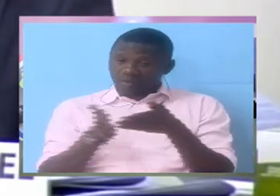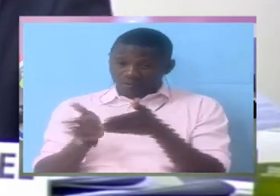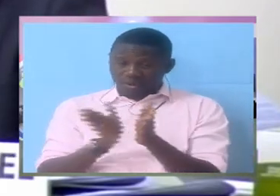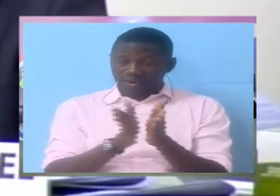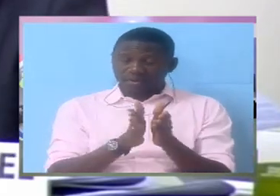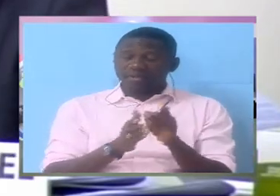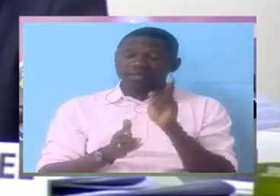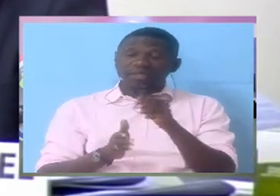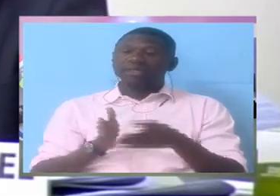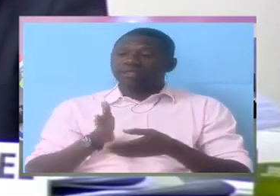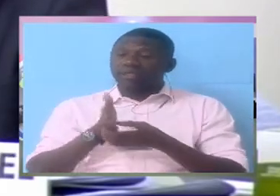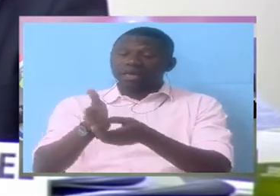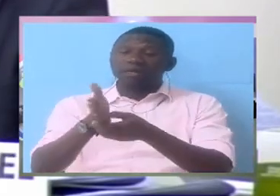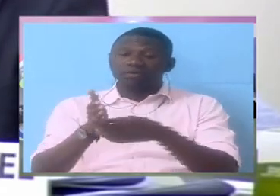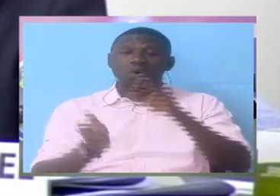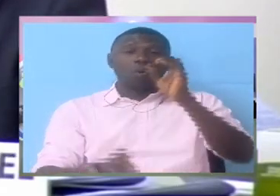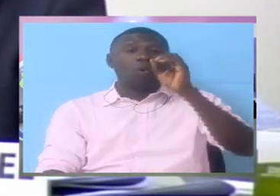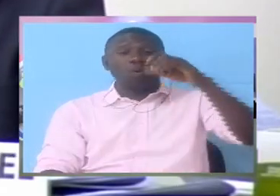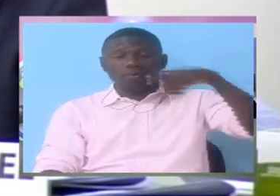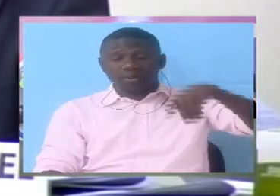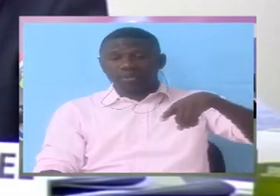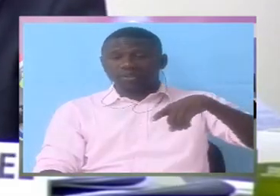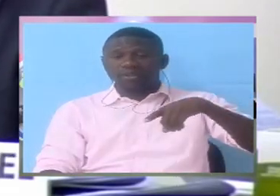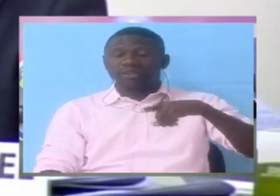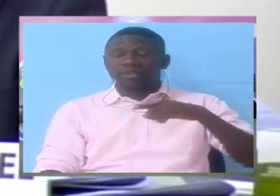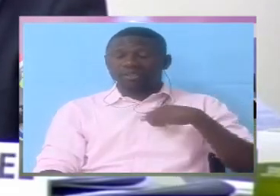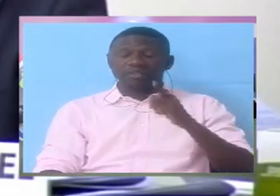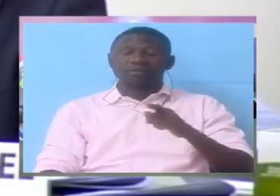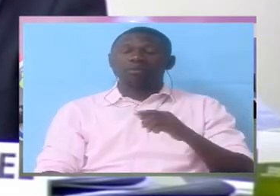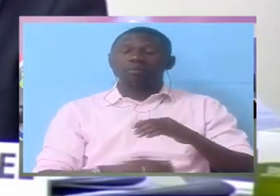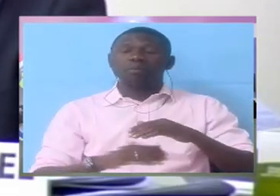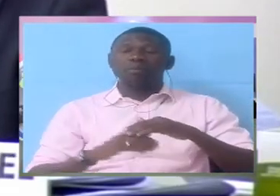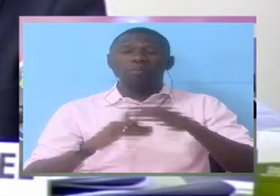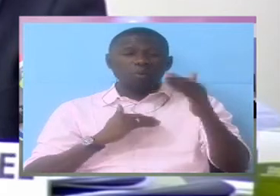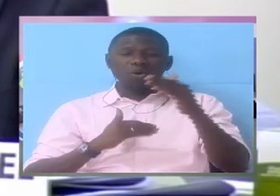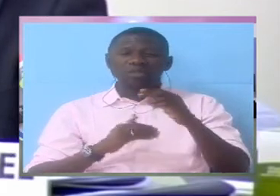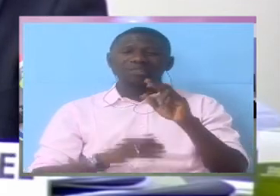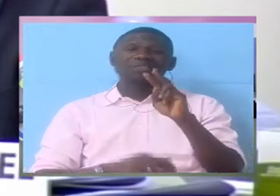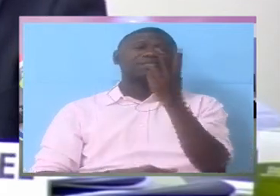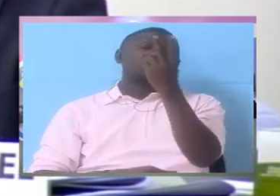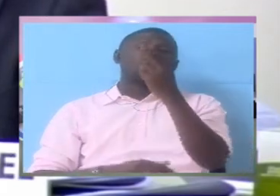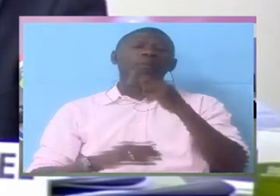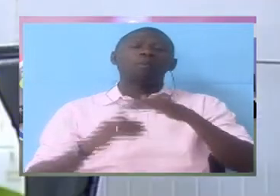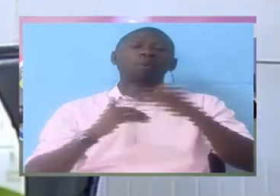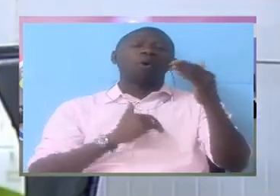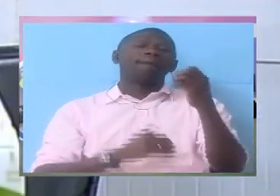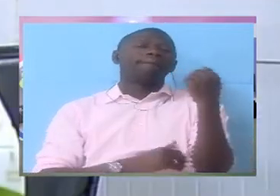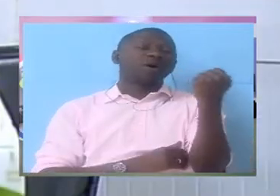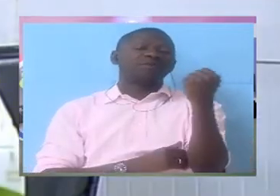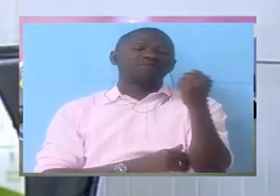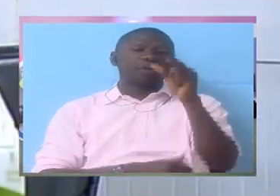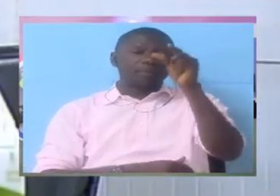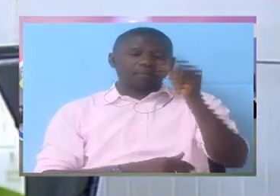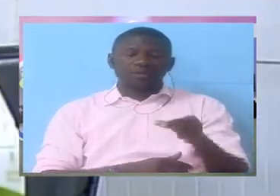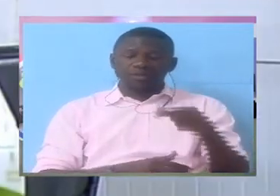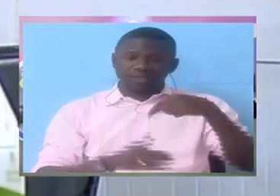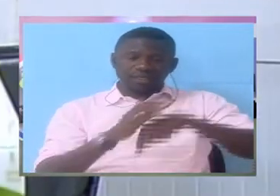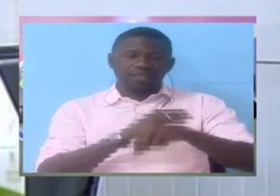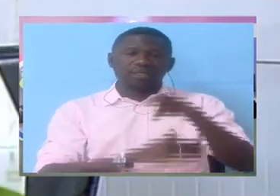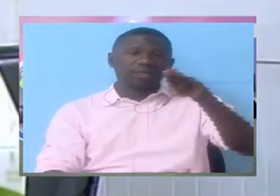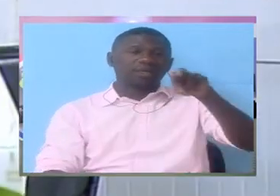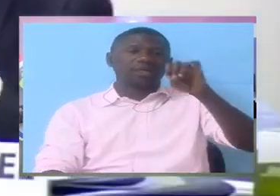the director of operations is, in fact, is or more likely to be the second most powerful person in the